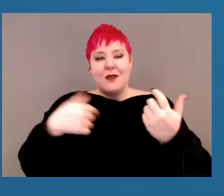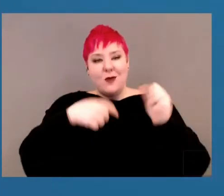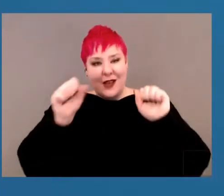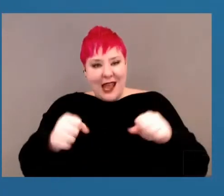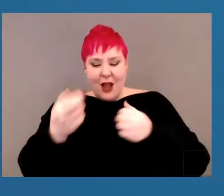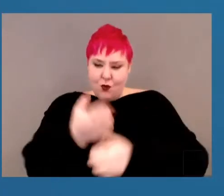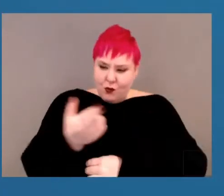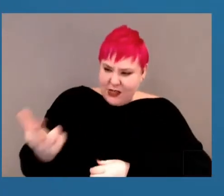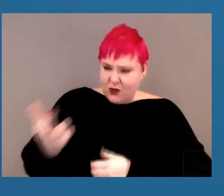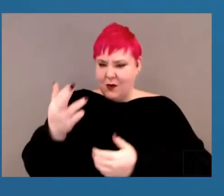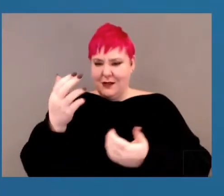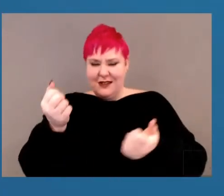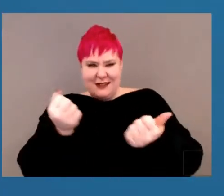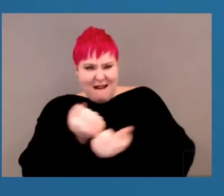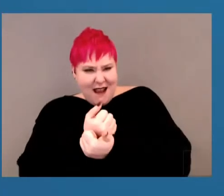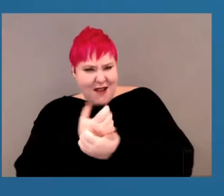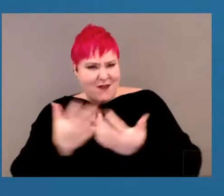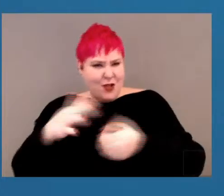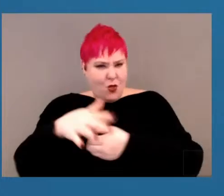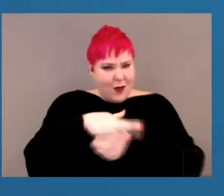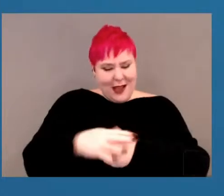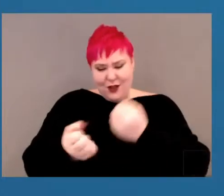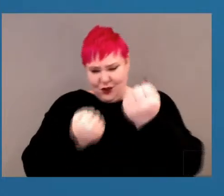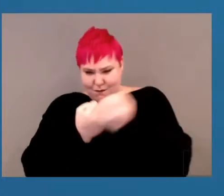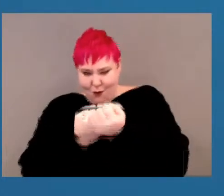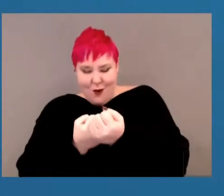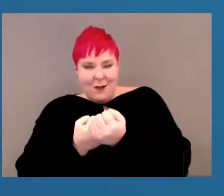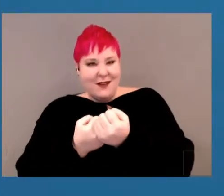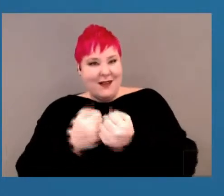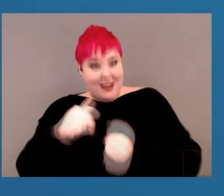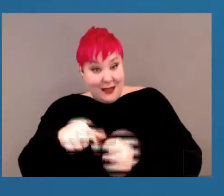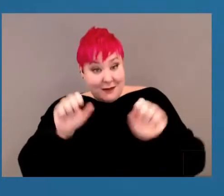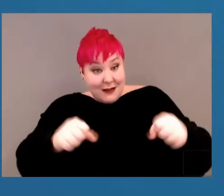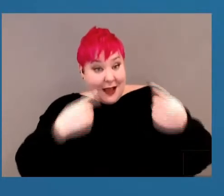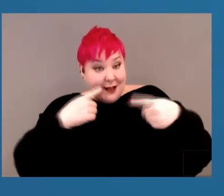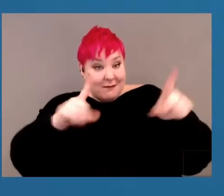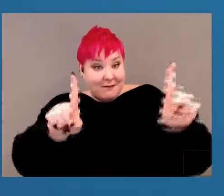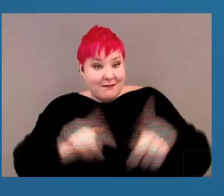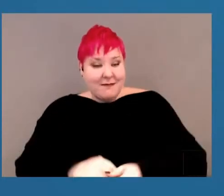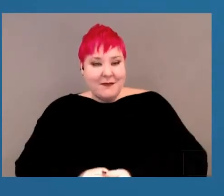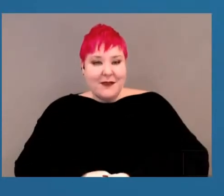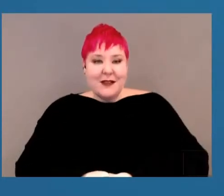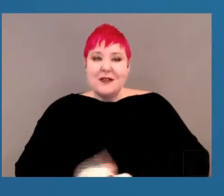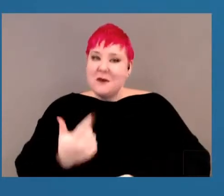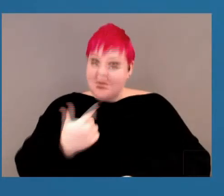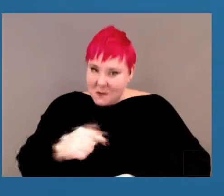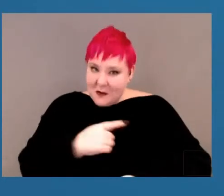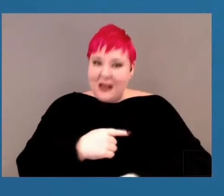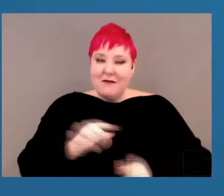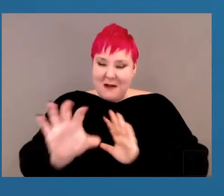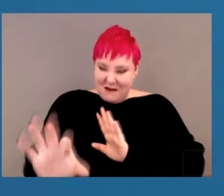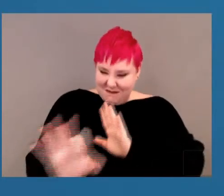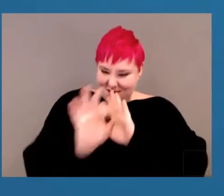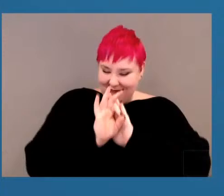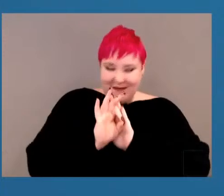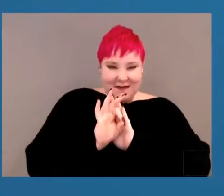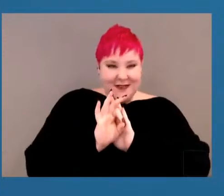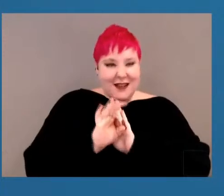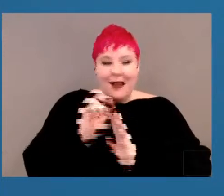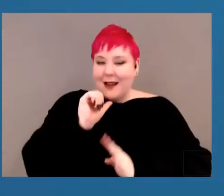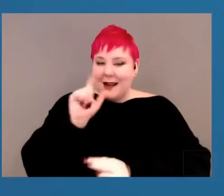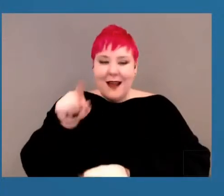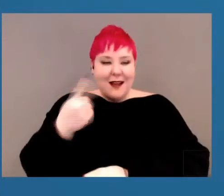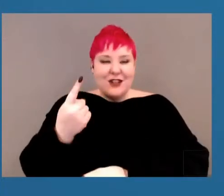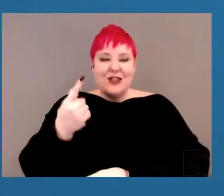and the support to make this happen. So we have been selected, and it's not just Micron down the road, which